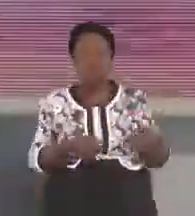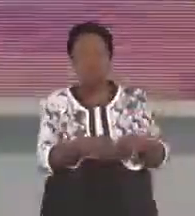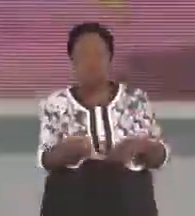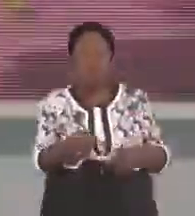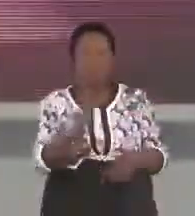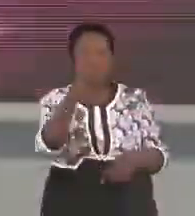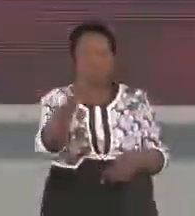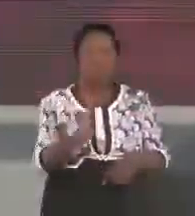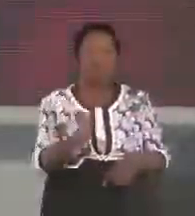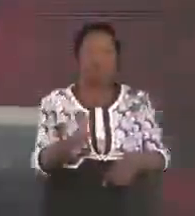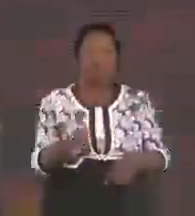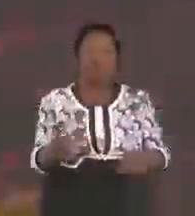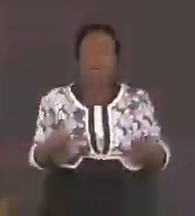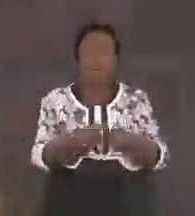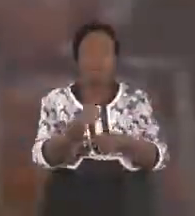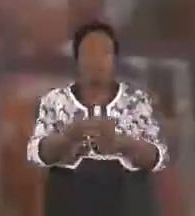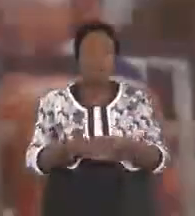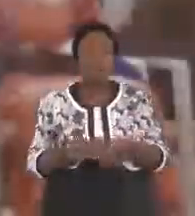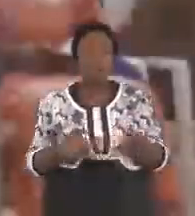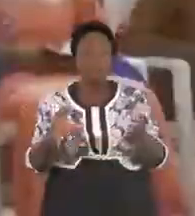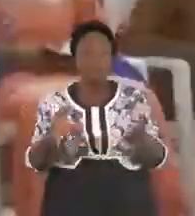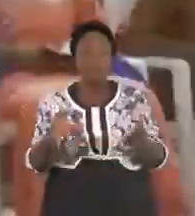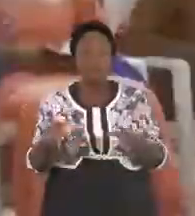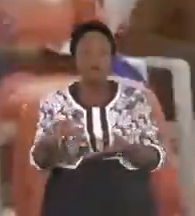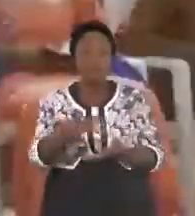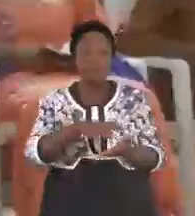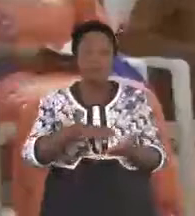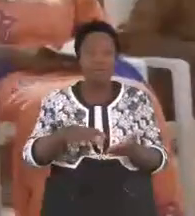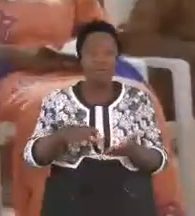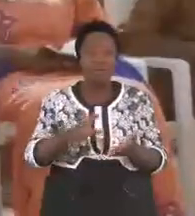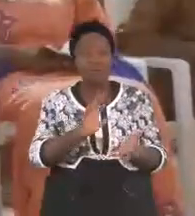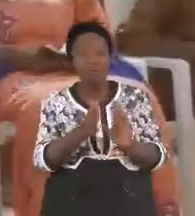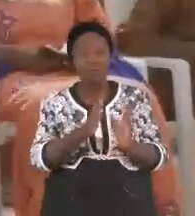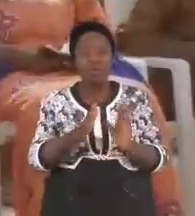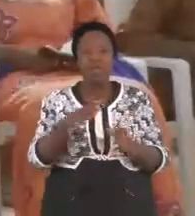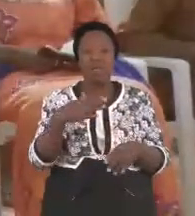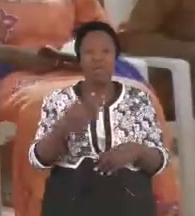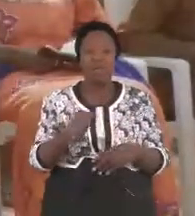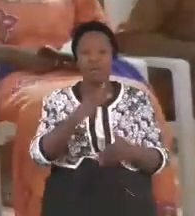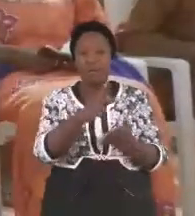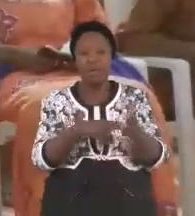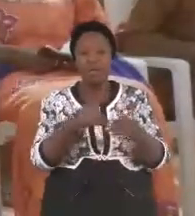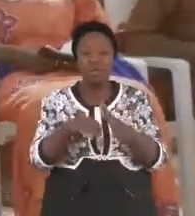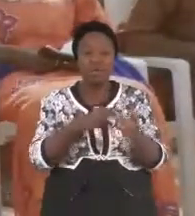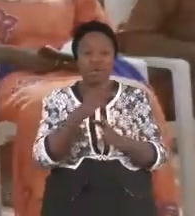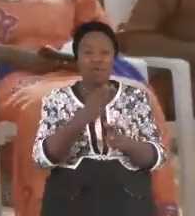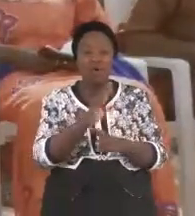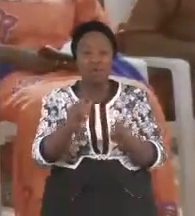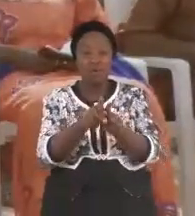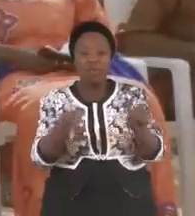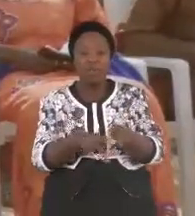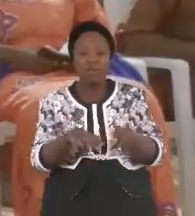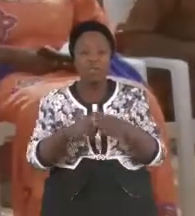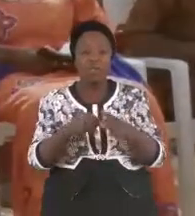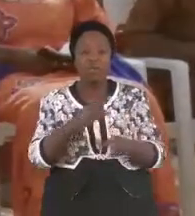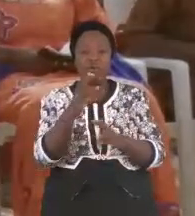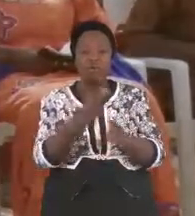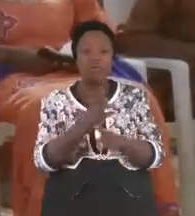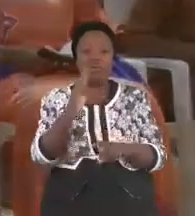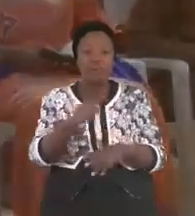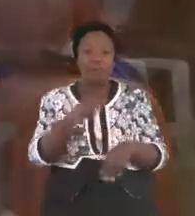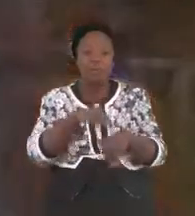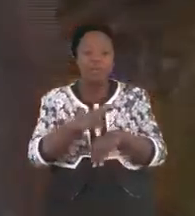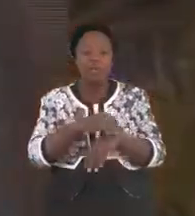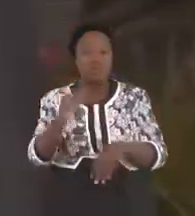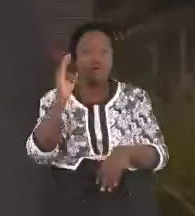compare your part in the world, your place in the world, your ministry, your message in the